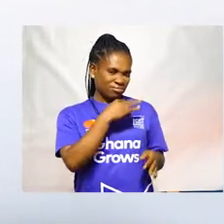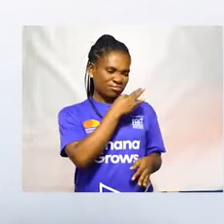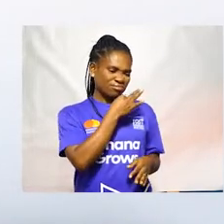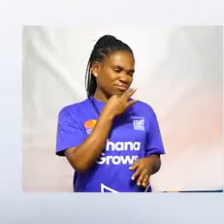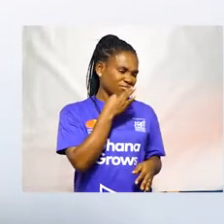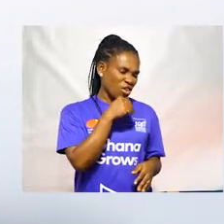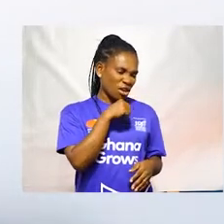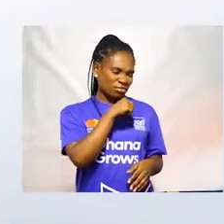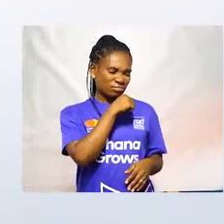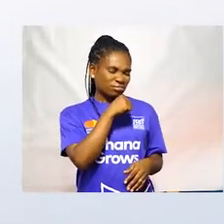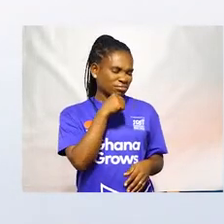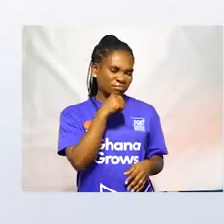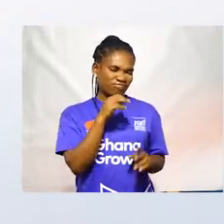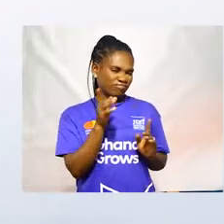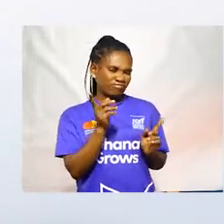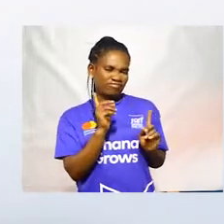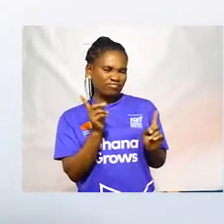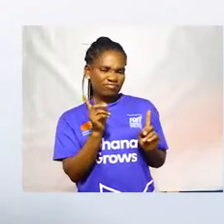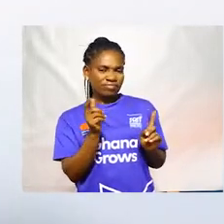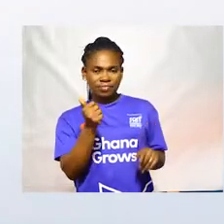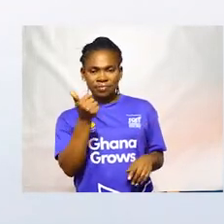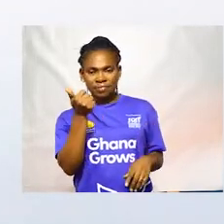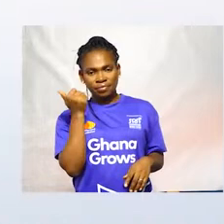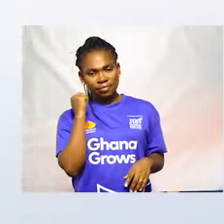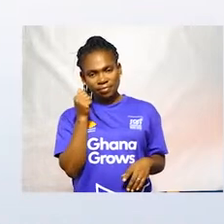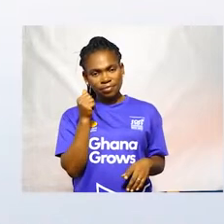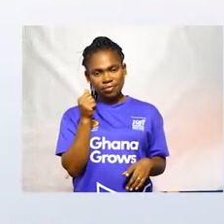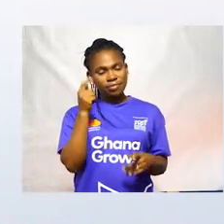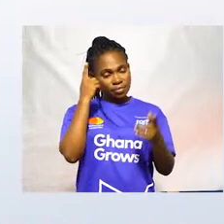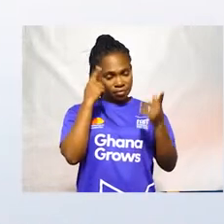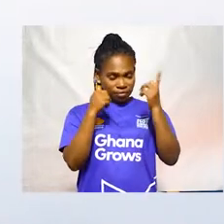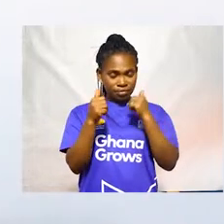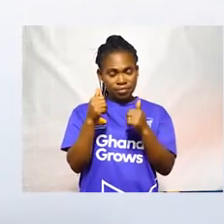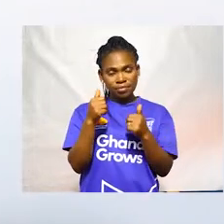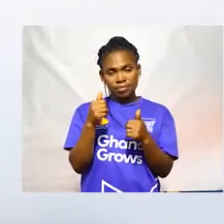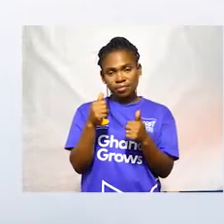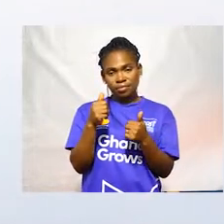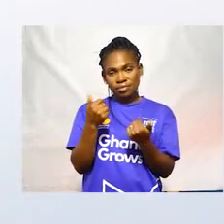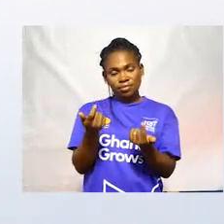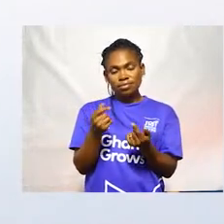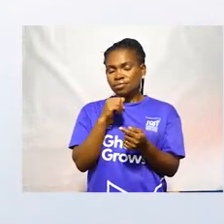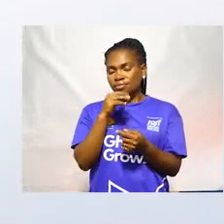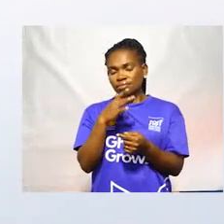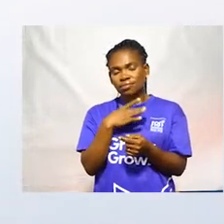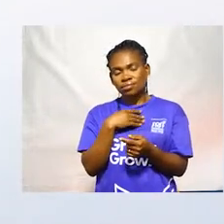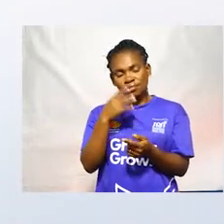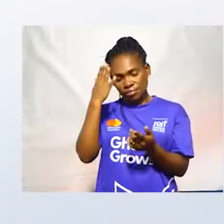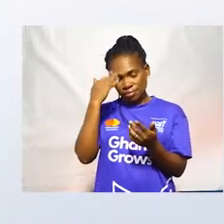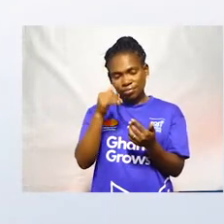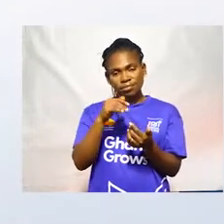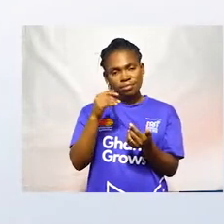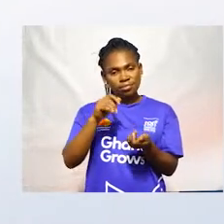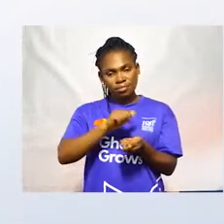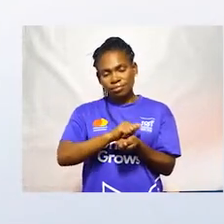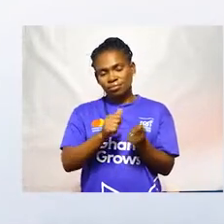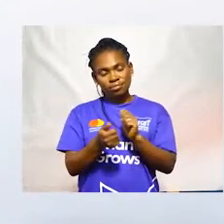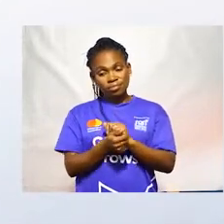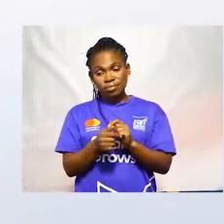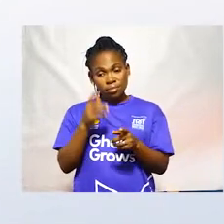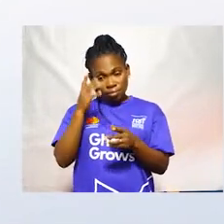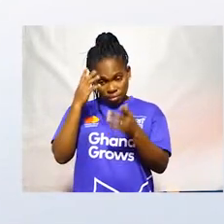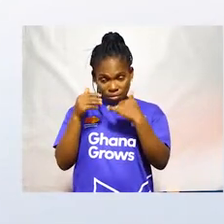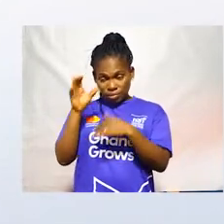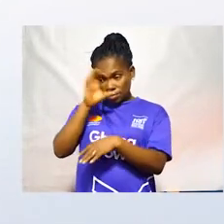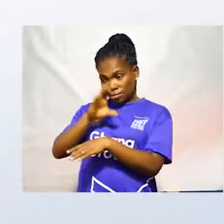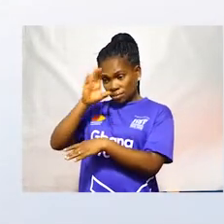as the option or the key to transforming his life. He's looking for something